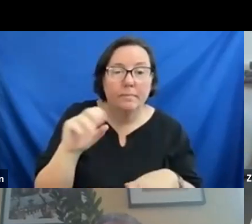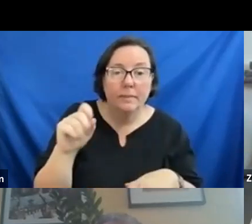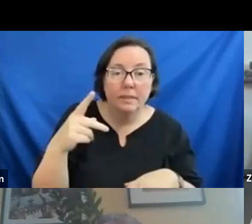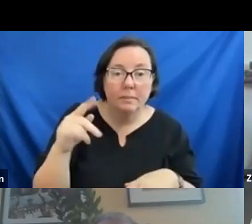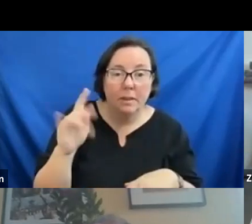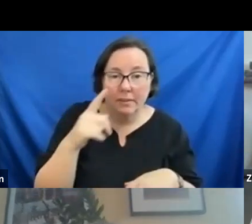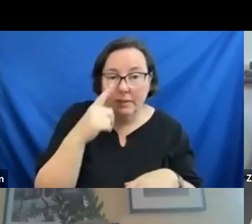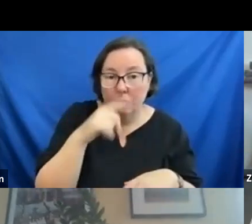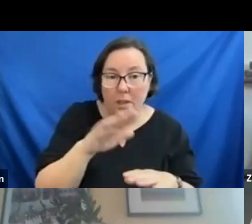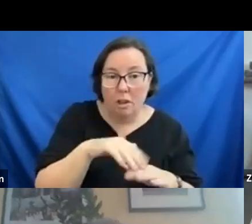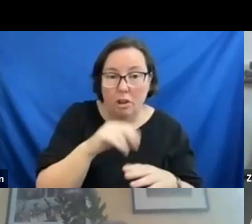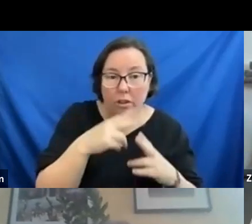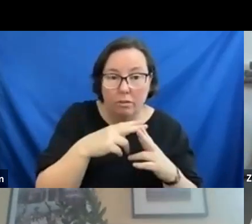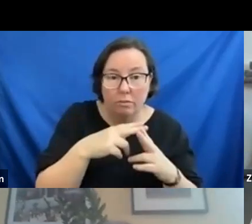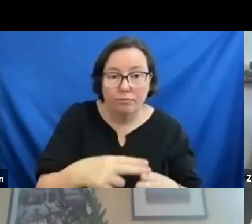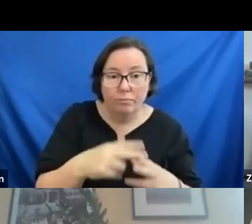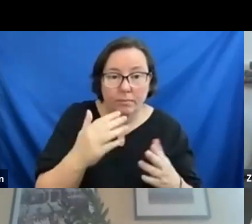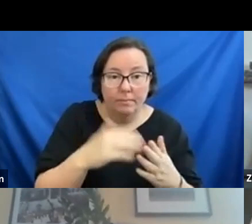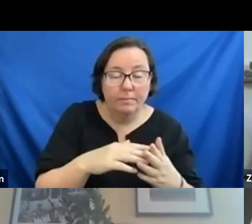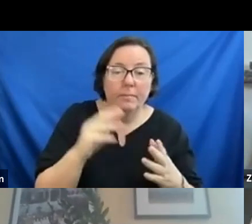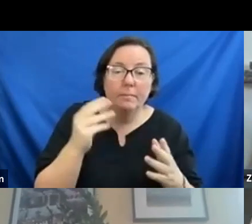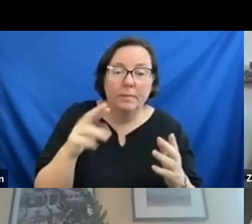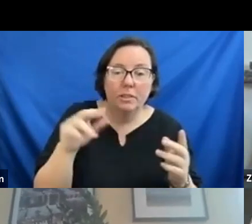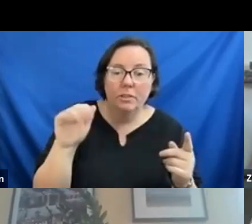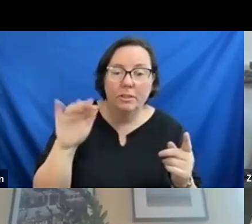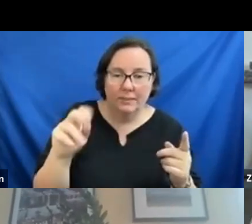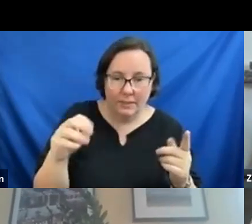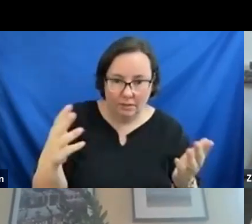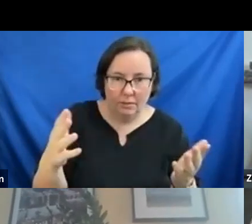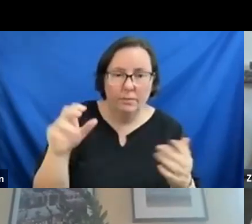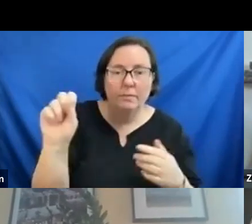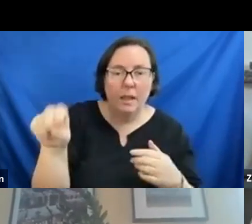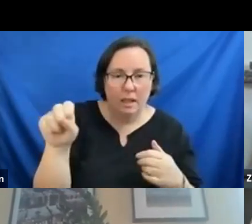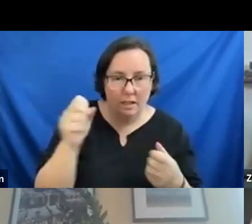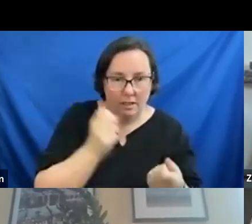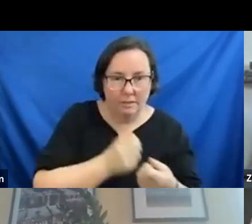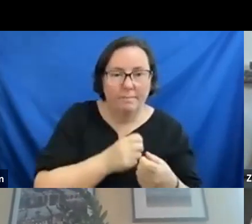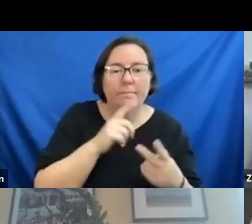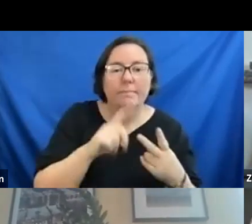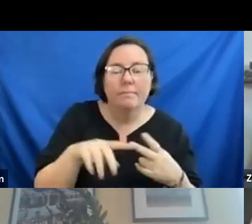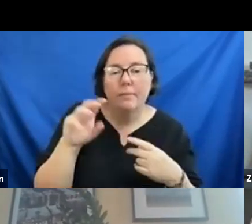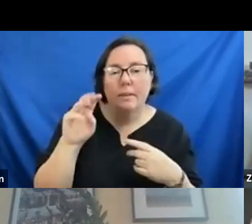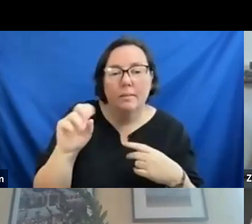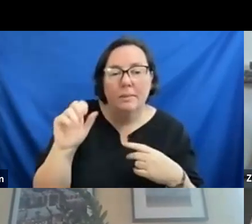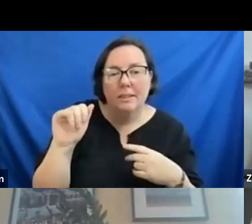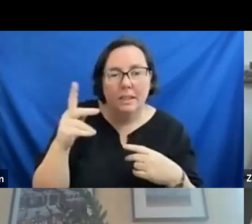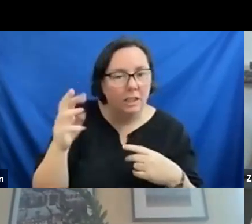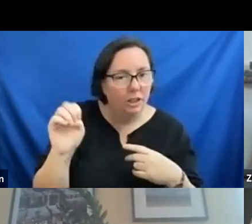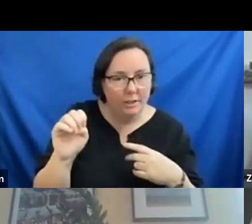you please call the roll? Mr. Acevedo, Aye. Ms. Aguirre,